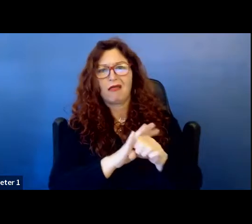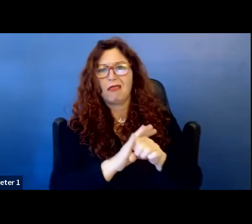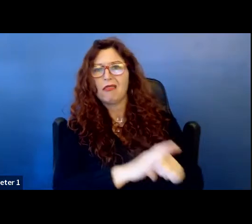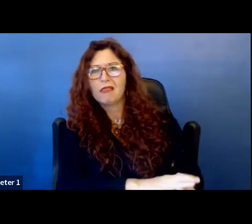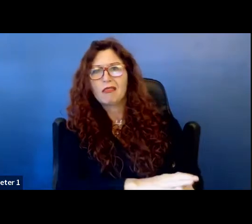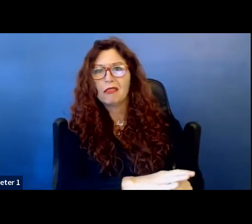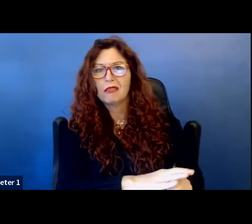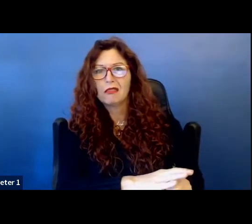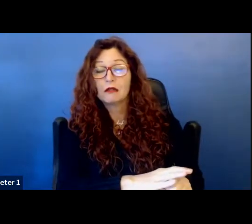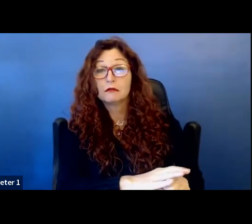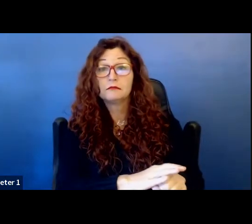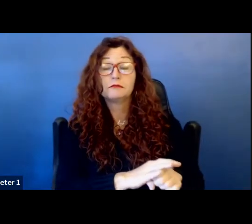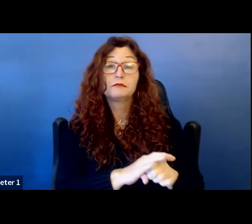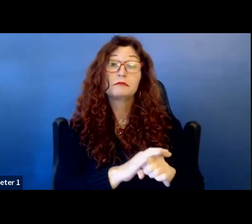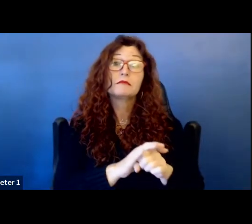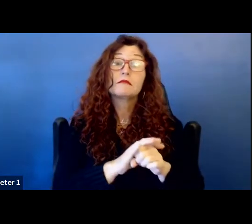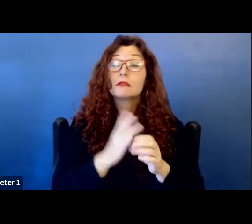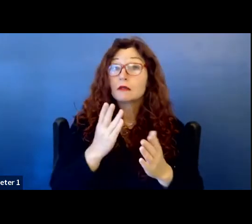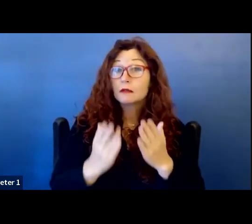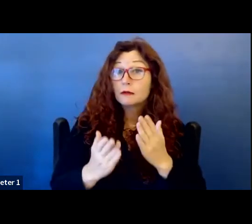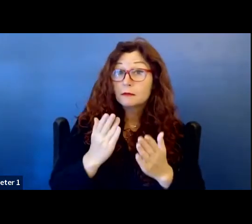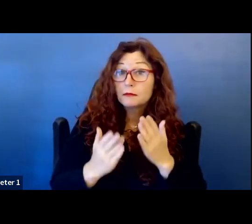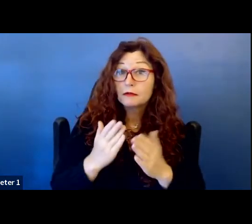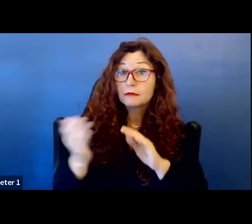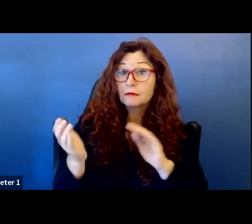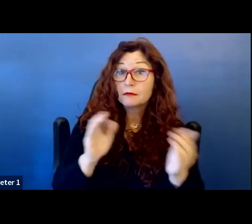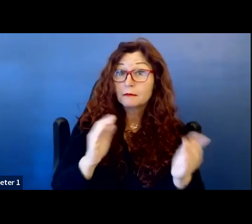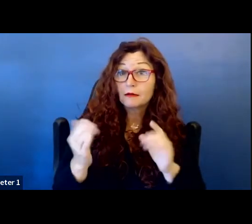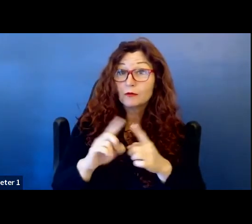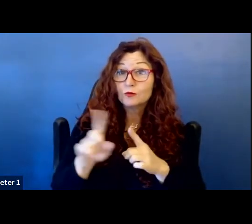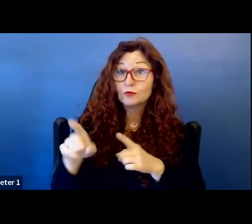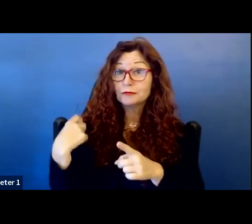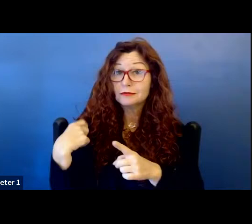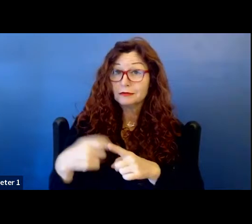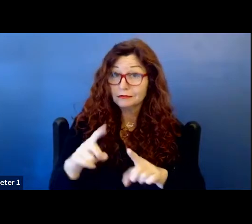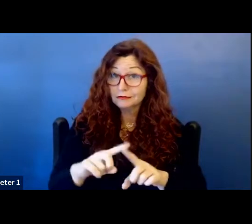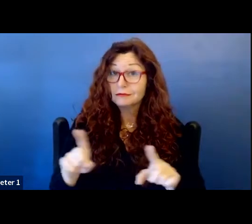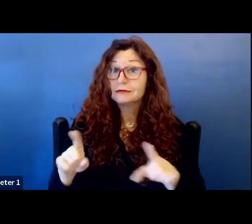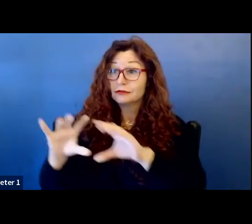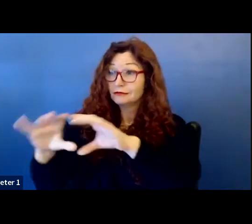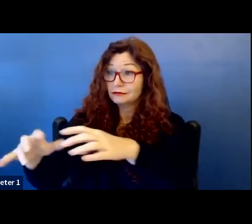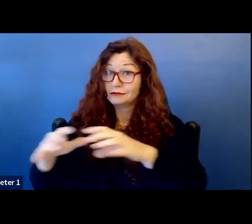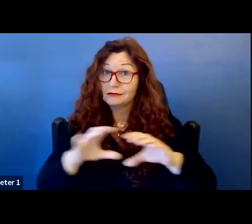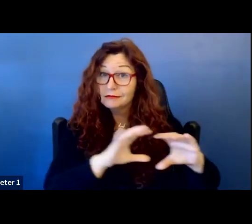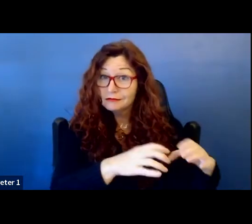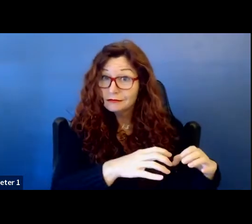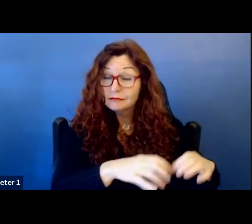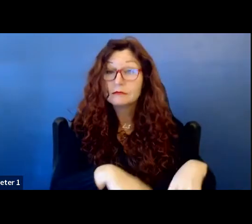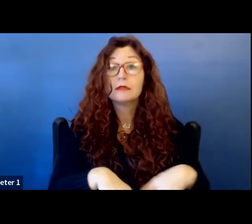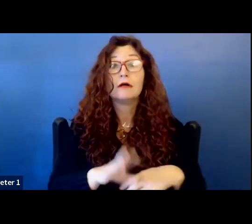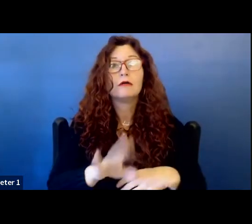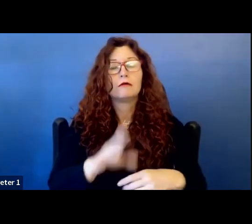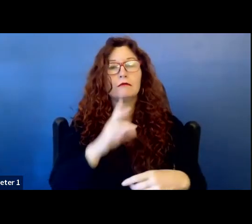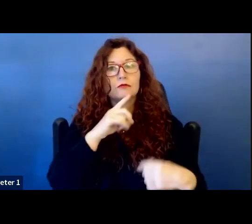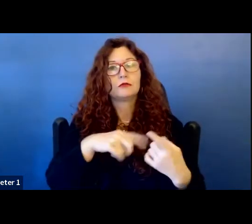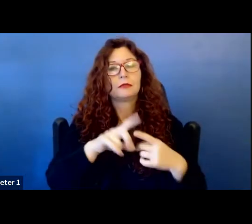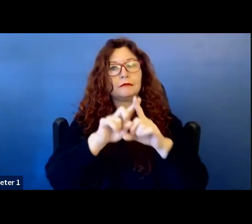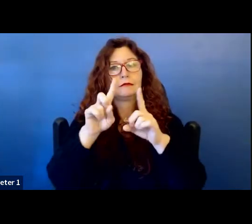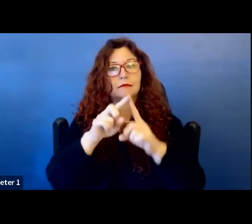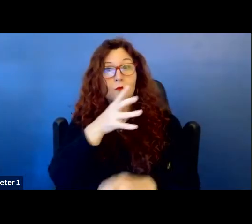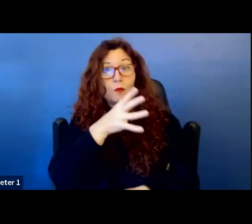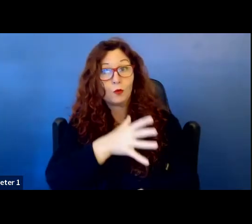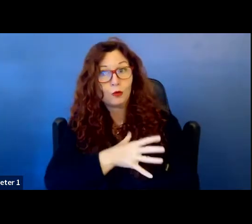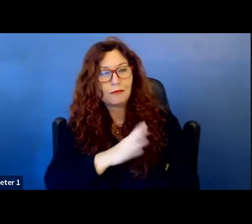represented or clustered differently than their latinx counterparts and workers of marginalized genders do not necessarily share the same experiences